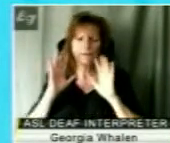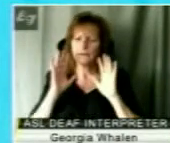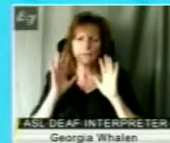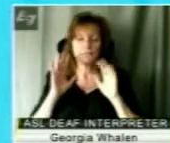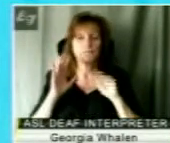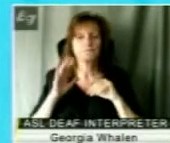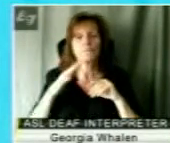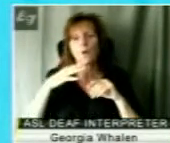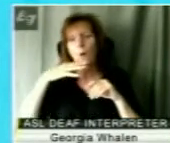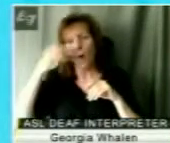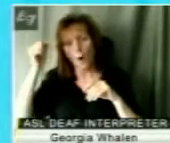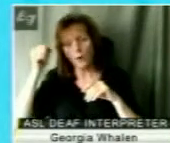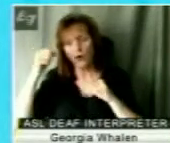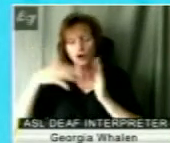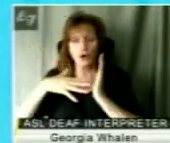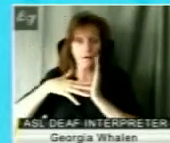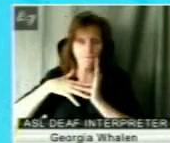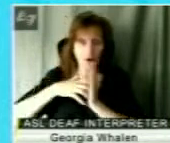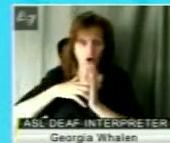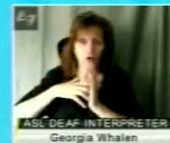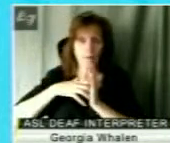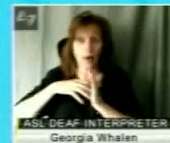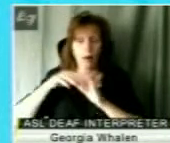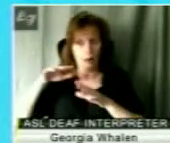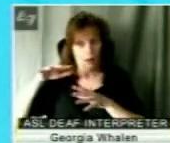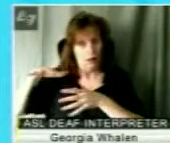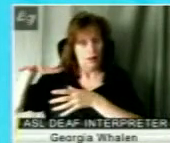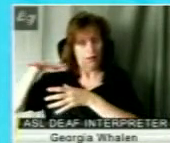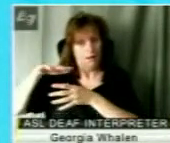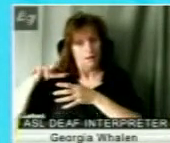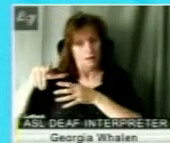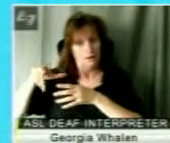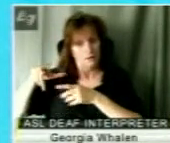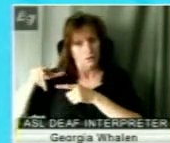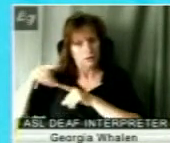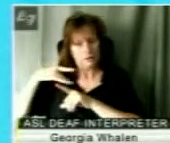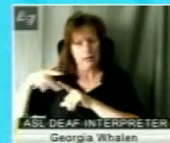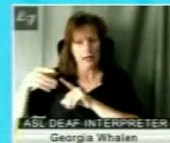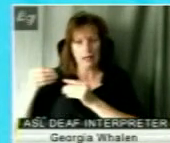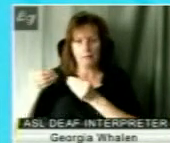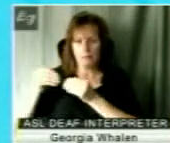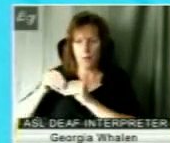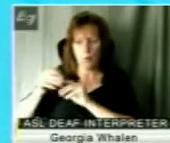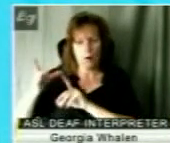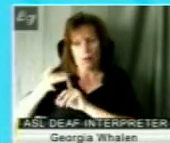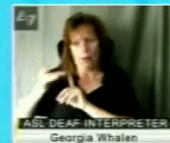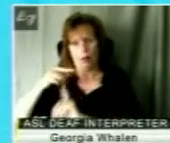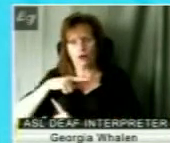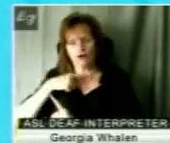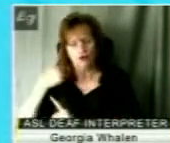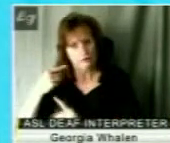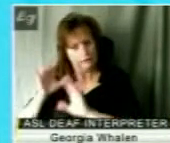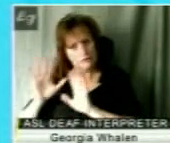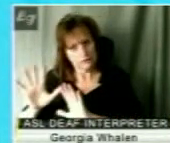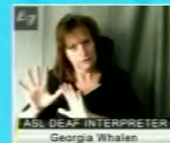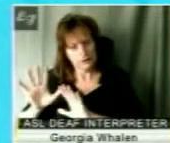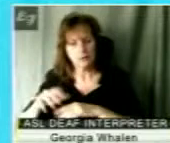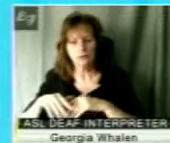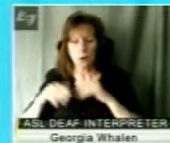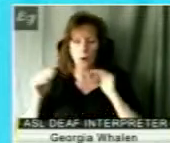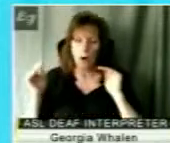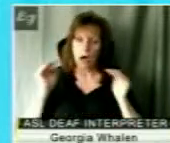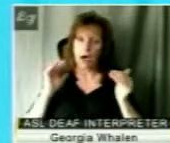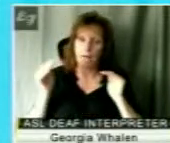adult age group. And so we're just looking at doing some comparisons across groups, and we'll see